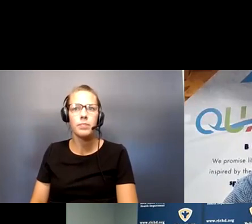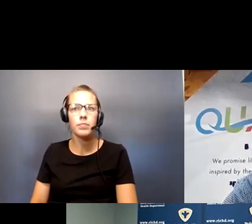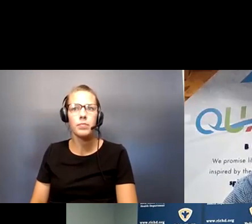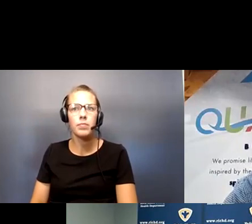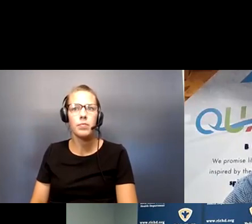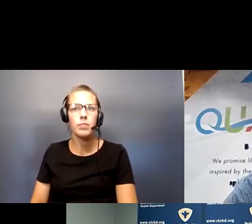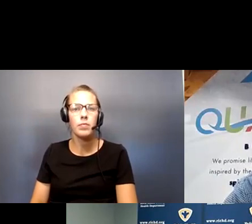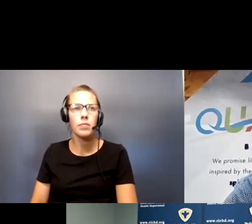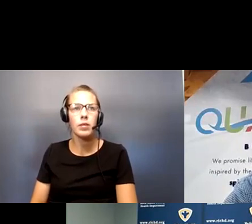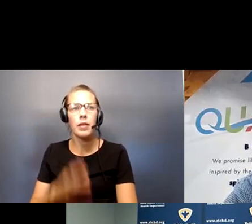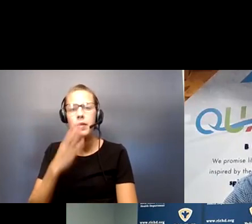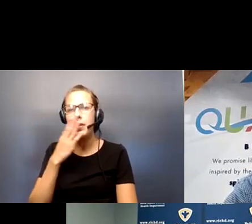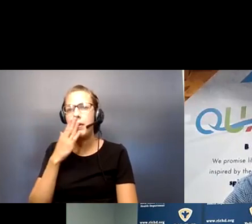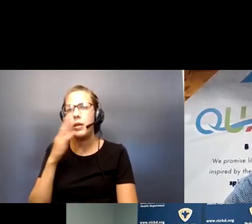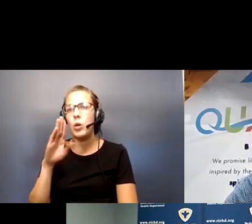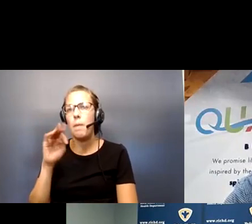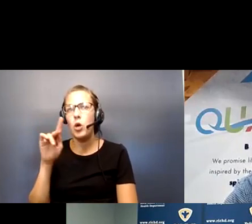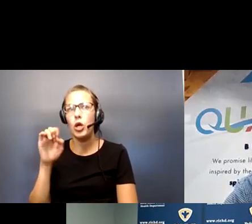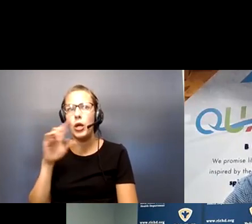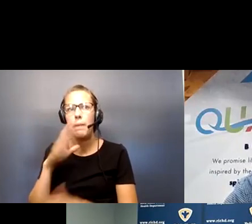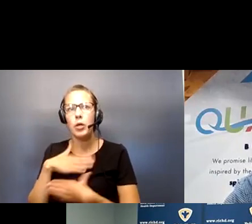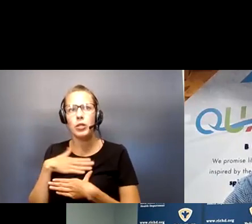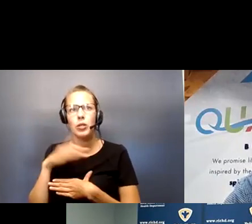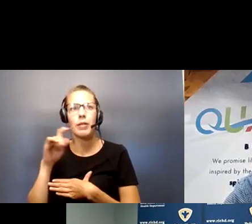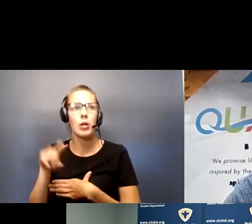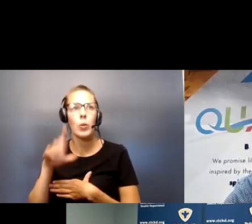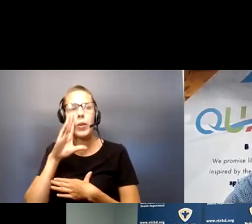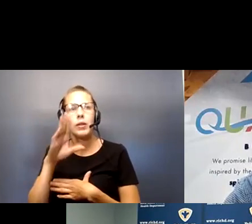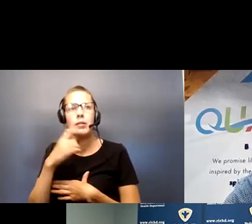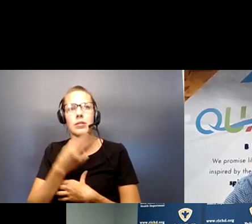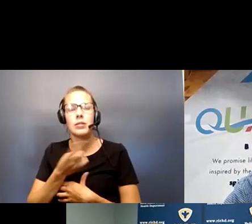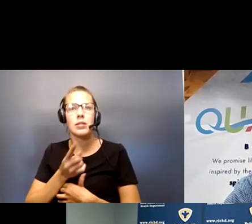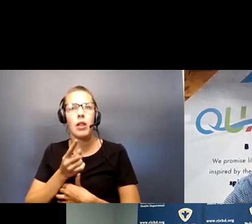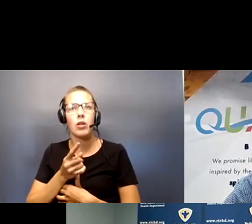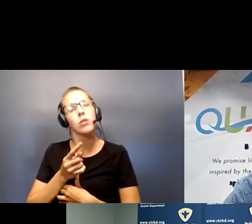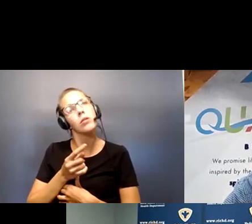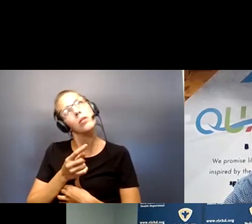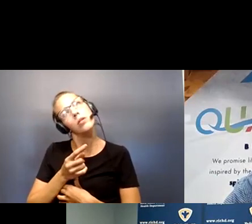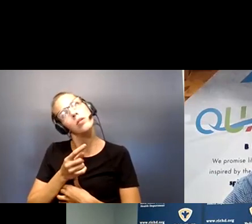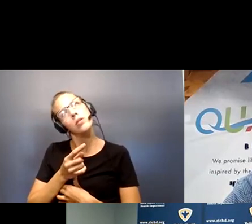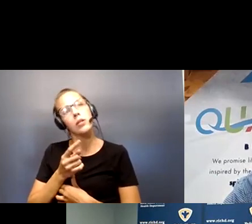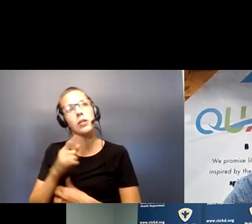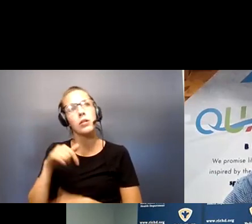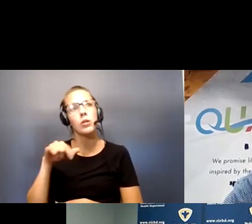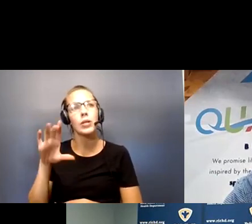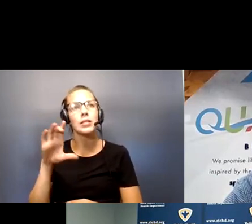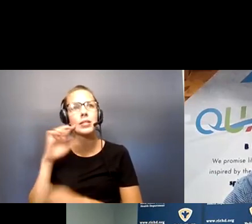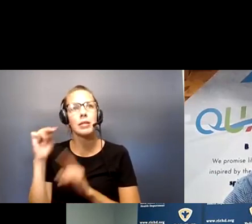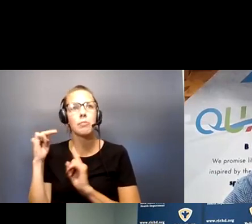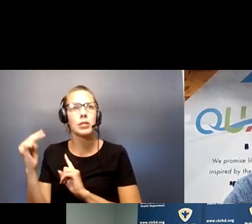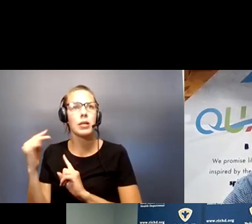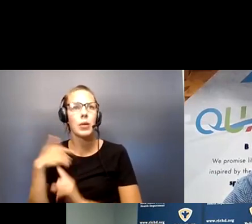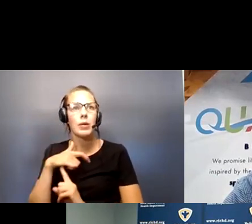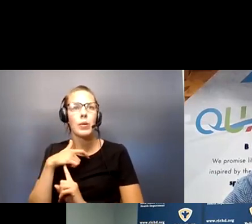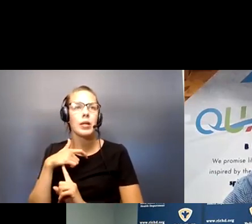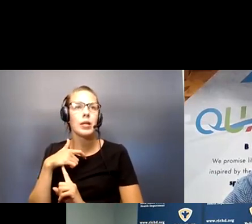I would, thank you, Brooke. I appreciate the question. I will tell you from Visit Quad Cities perspective,